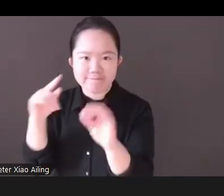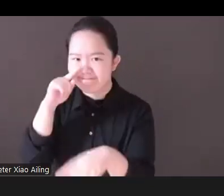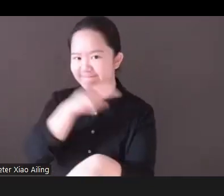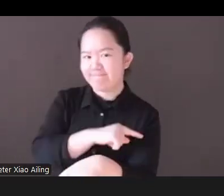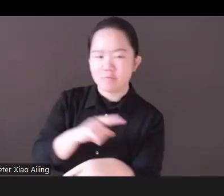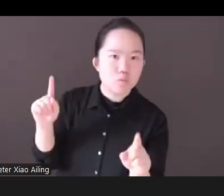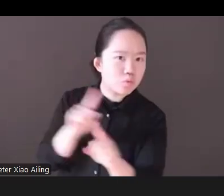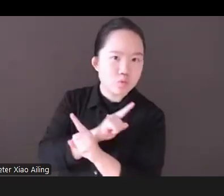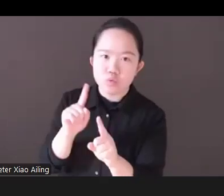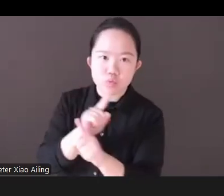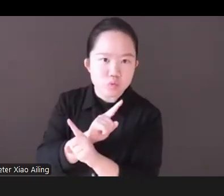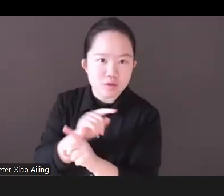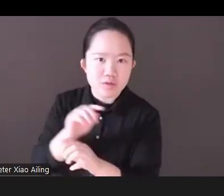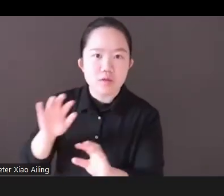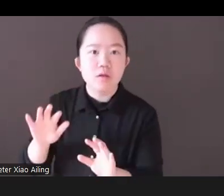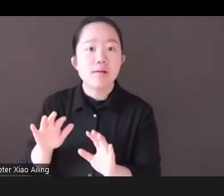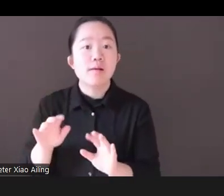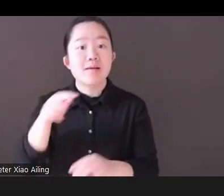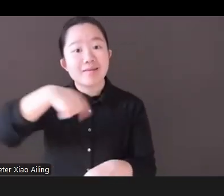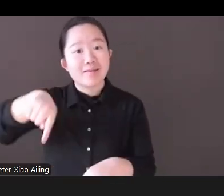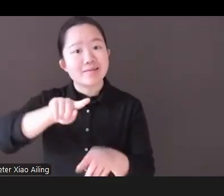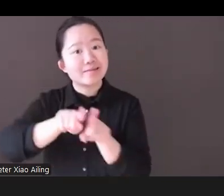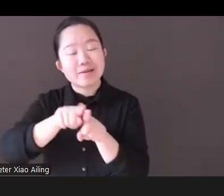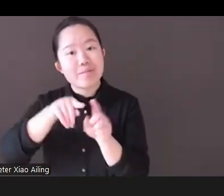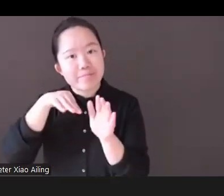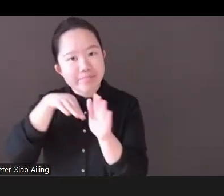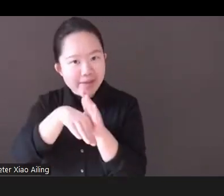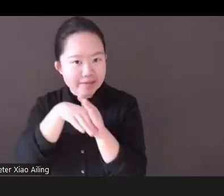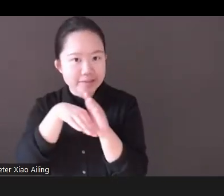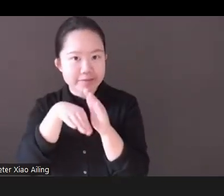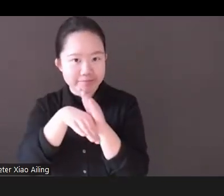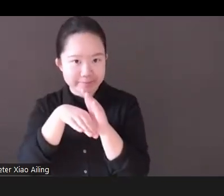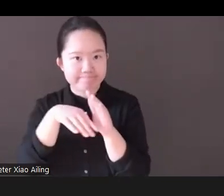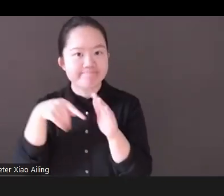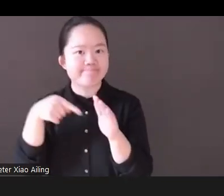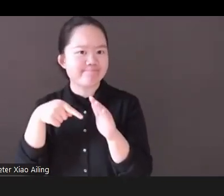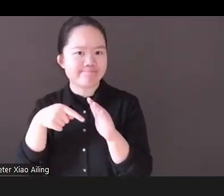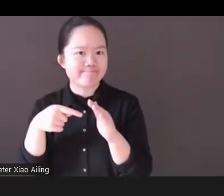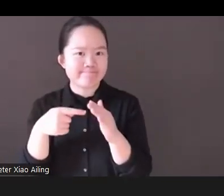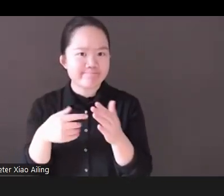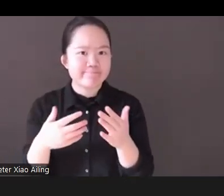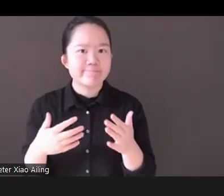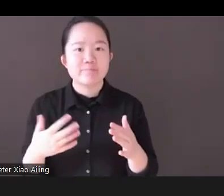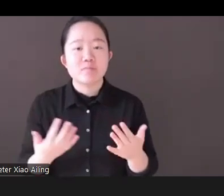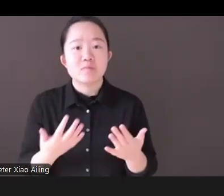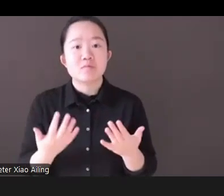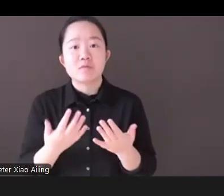not very new task.